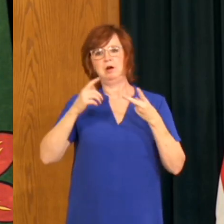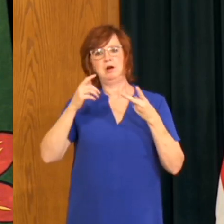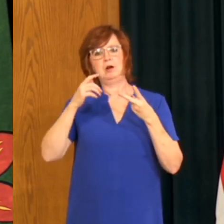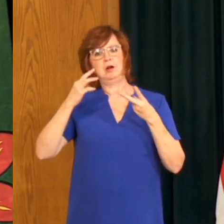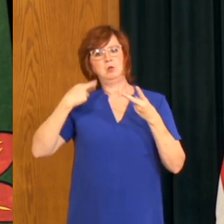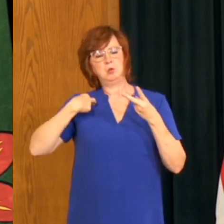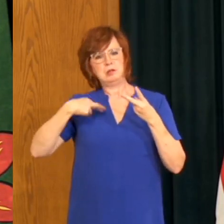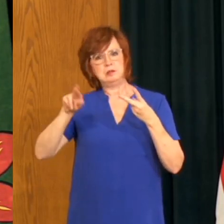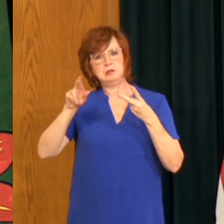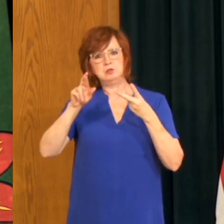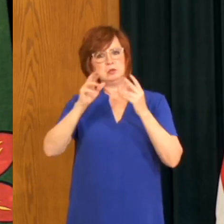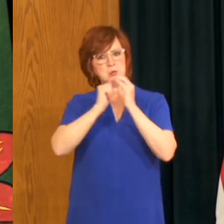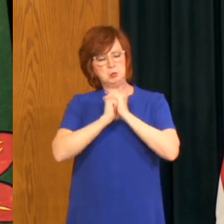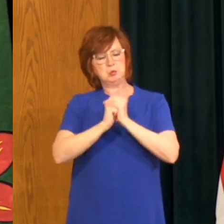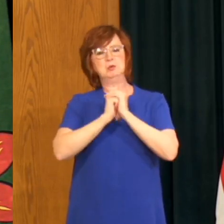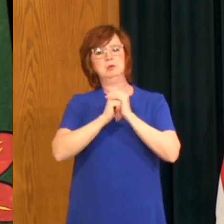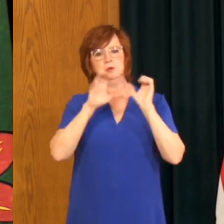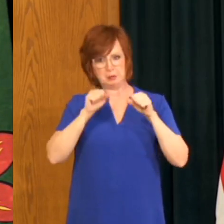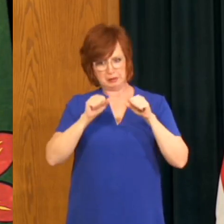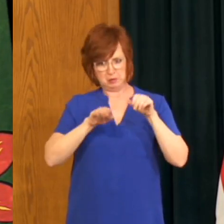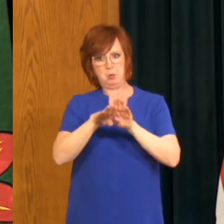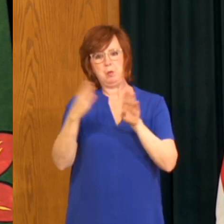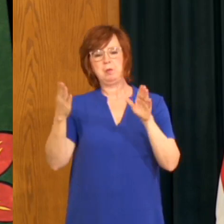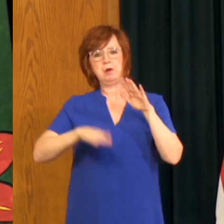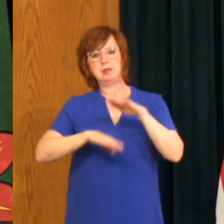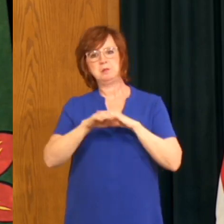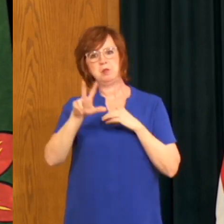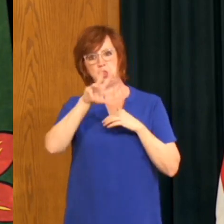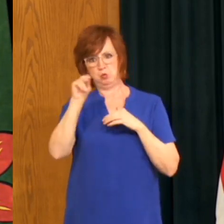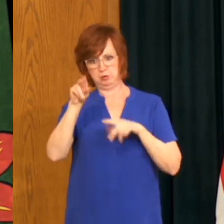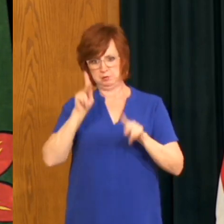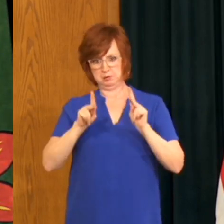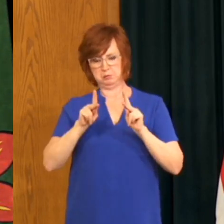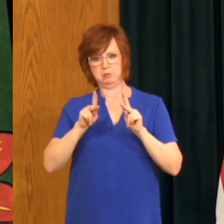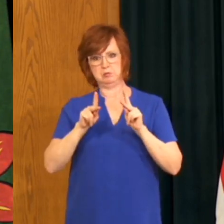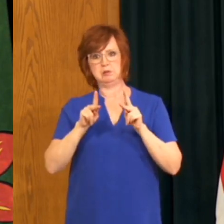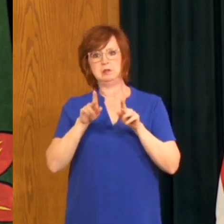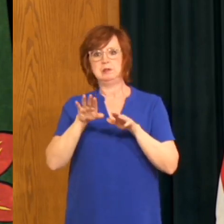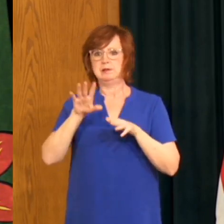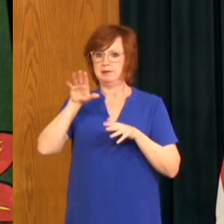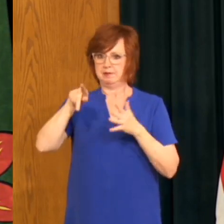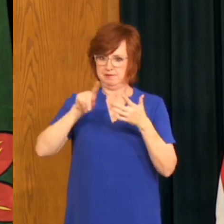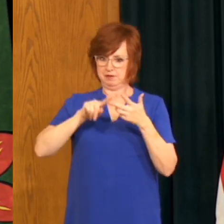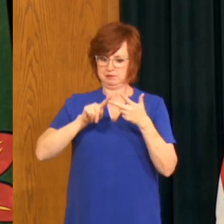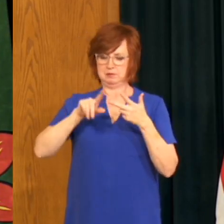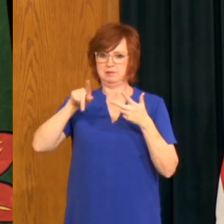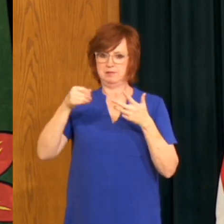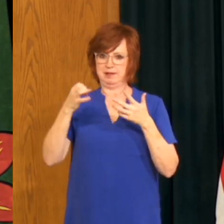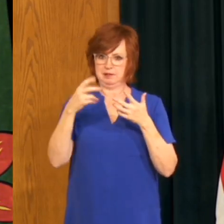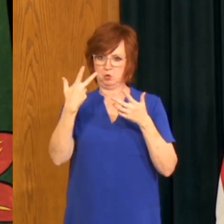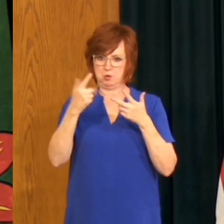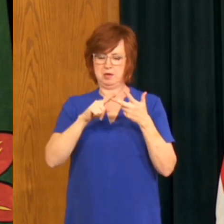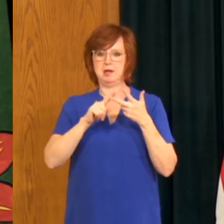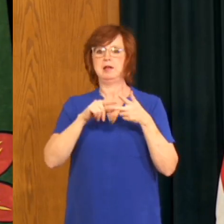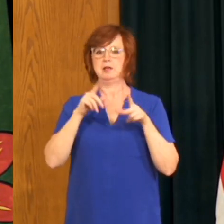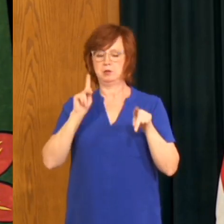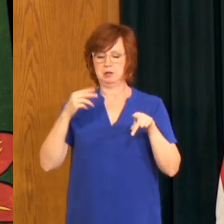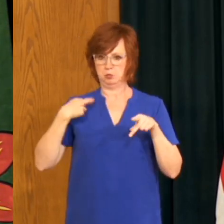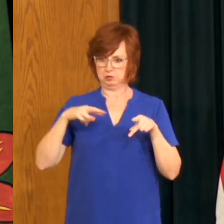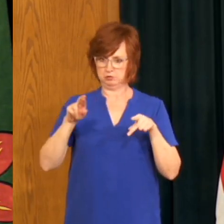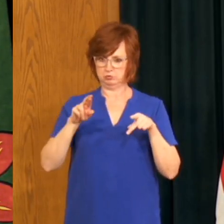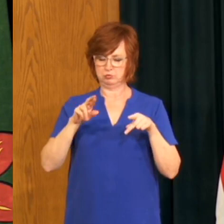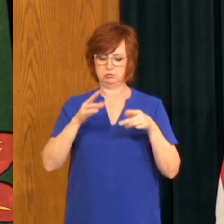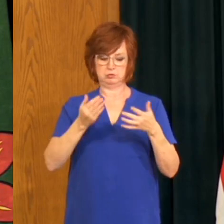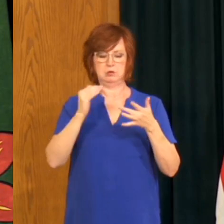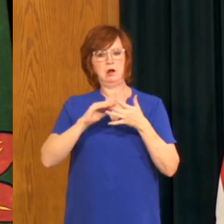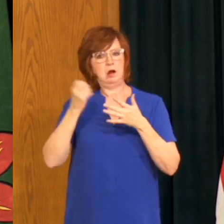indoor services of up to 30 people as part of Phase 3. And we continue to work with the leaders from all